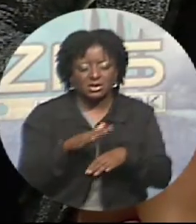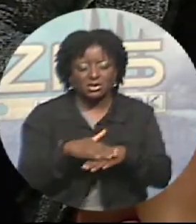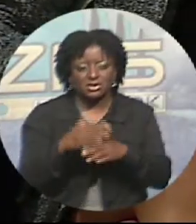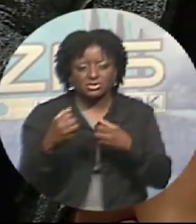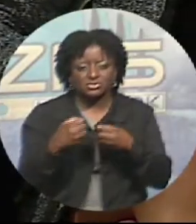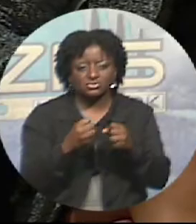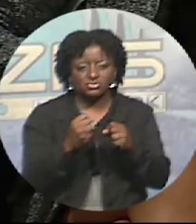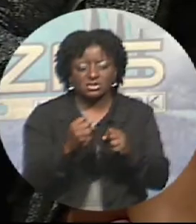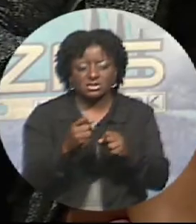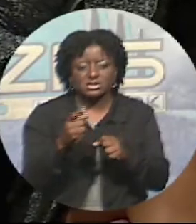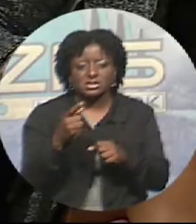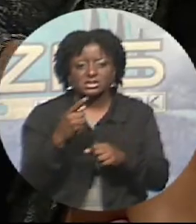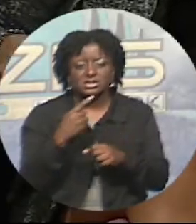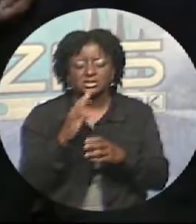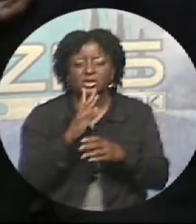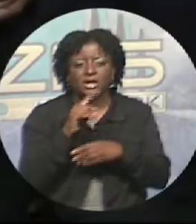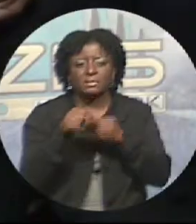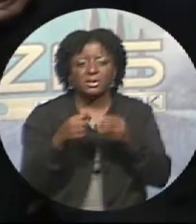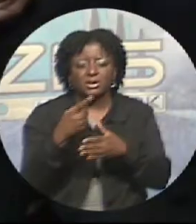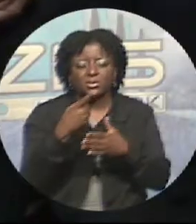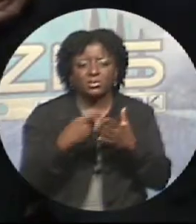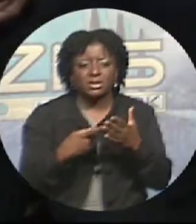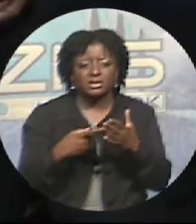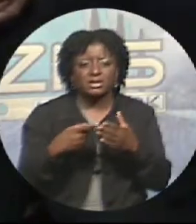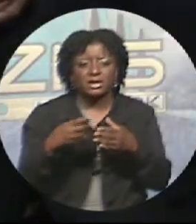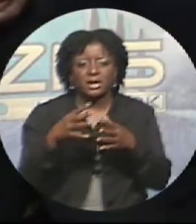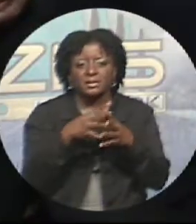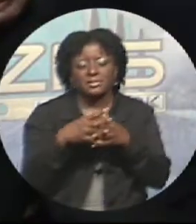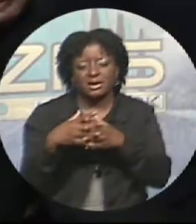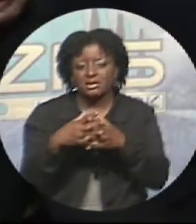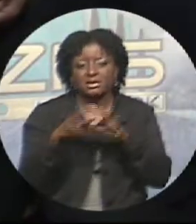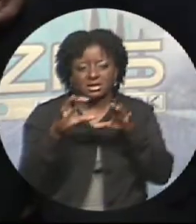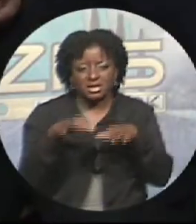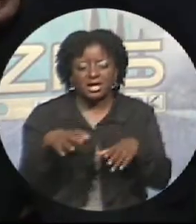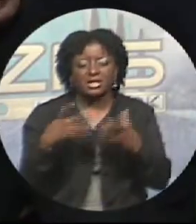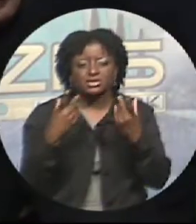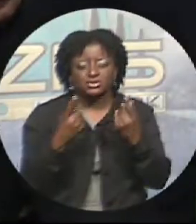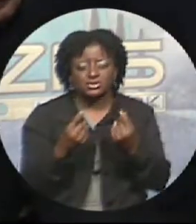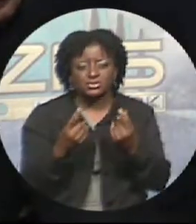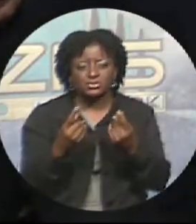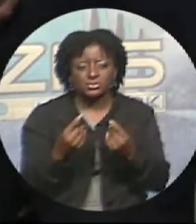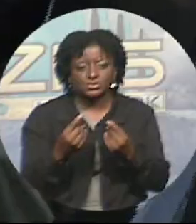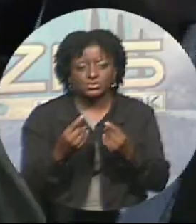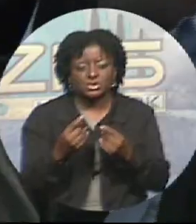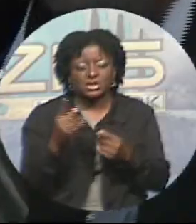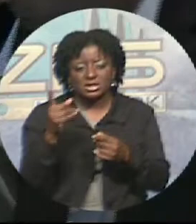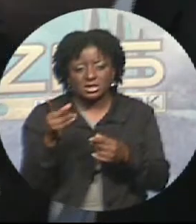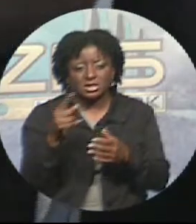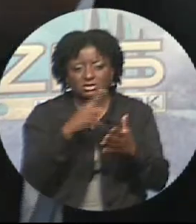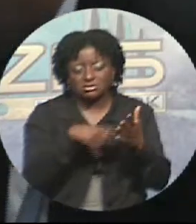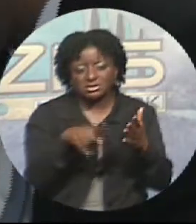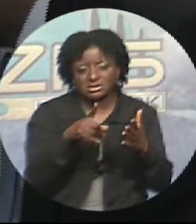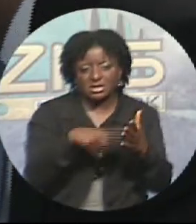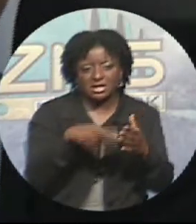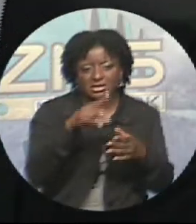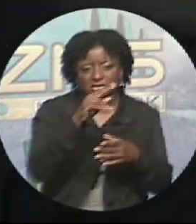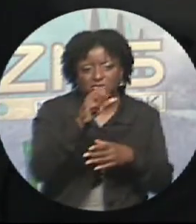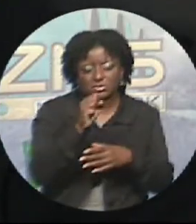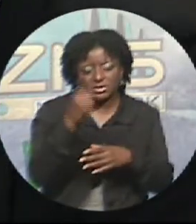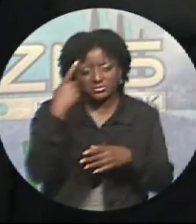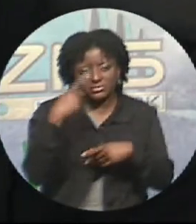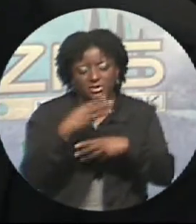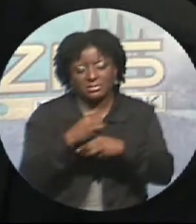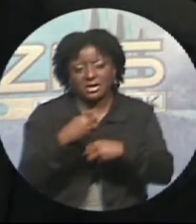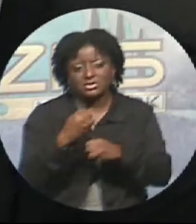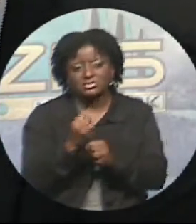region fight crime through the Caribbean Basin Security Initiative, Mr. Christie, on the other hand, chided them for the manufacturing of guns,